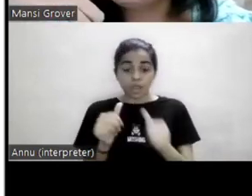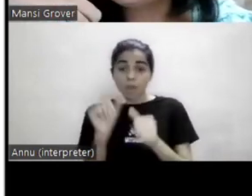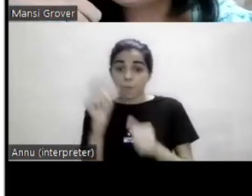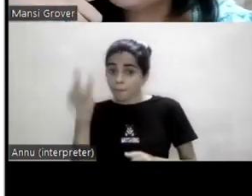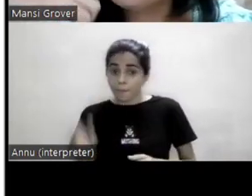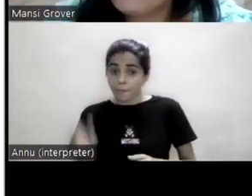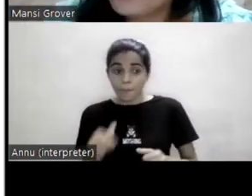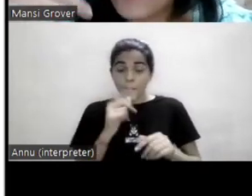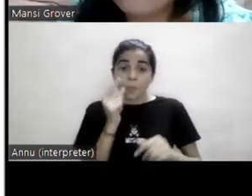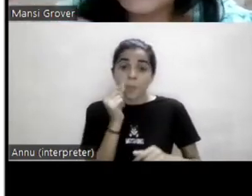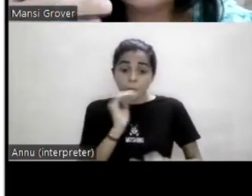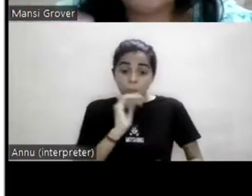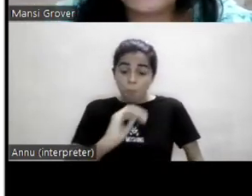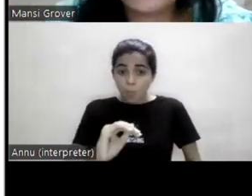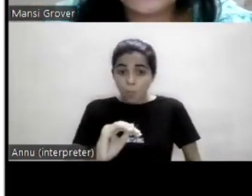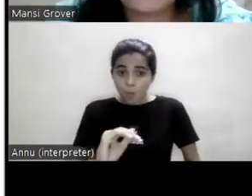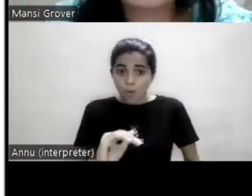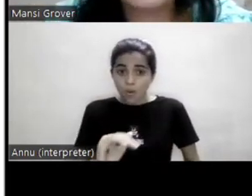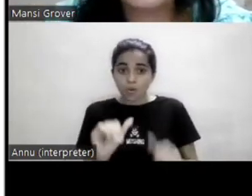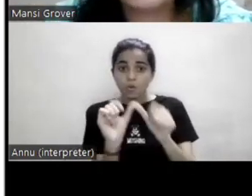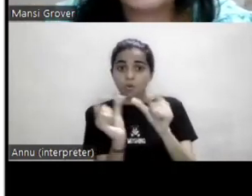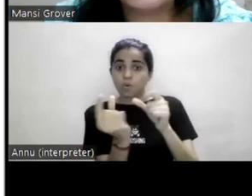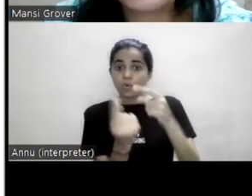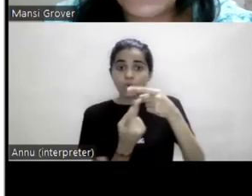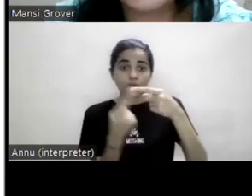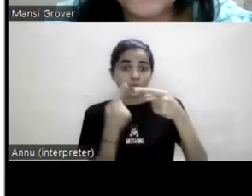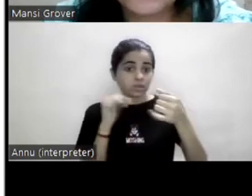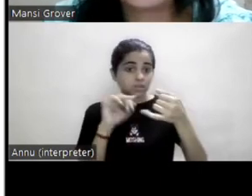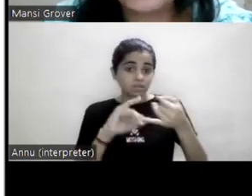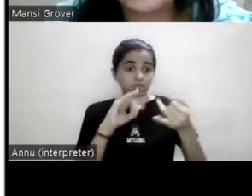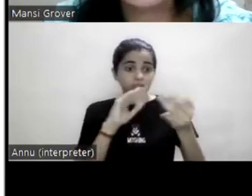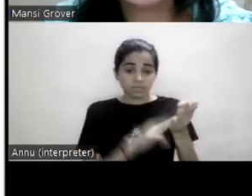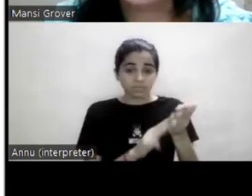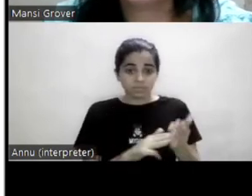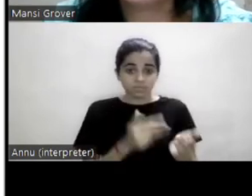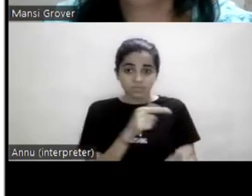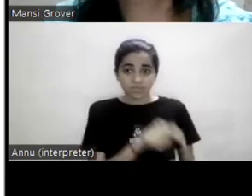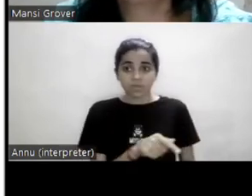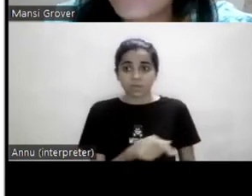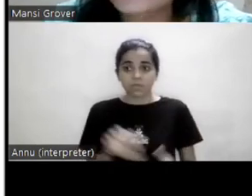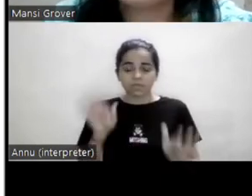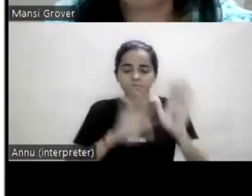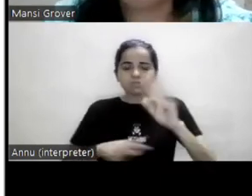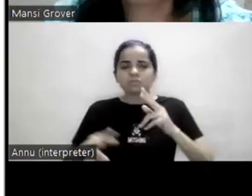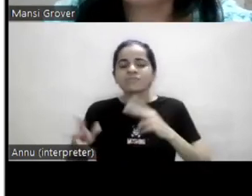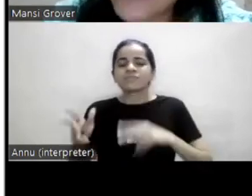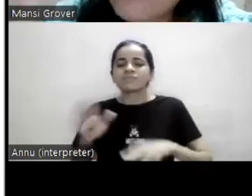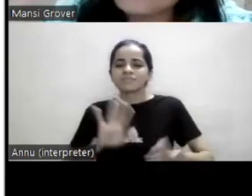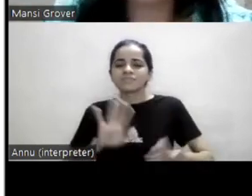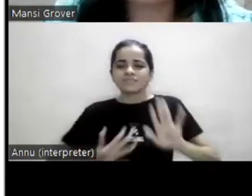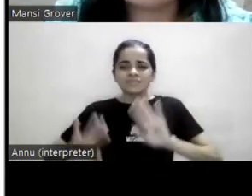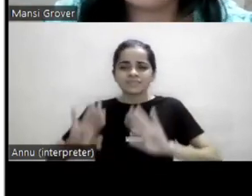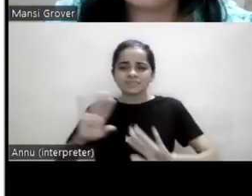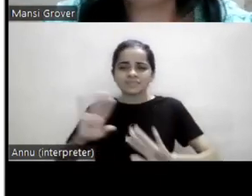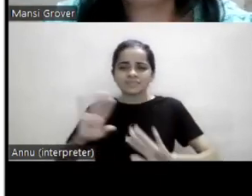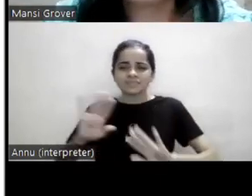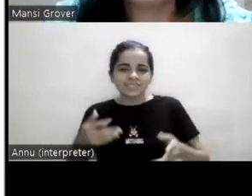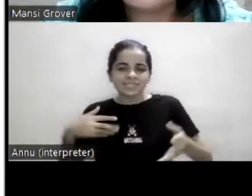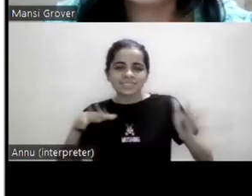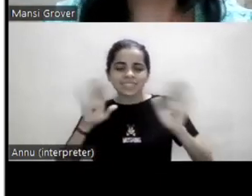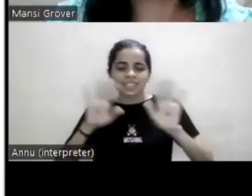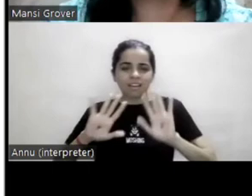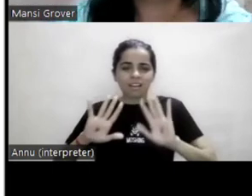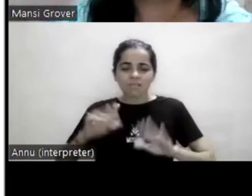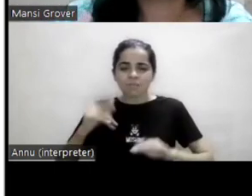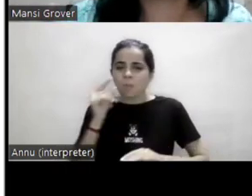And what happened in the making of this animation series, you would see it is actually Pablo's accounts